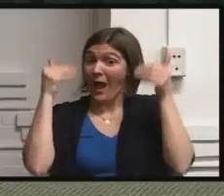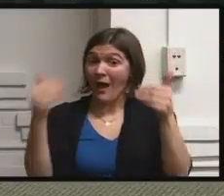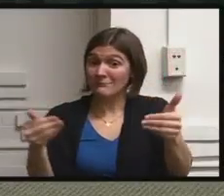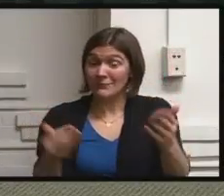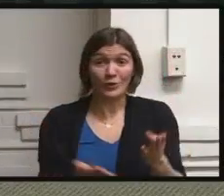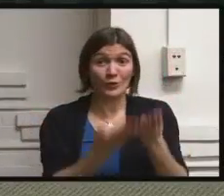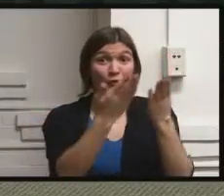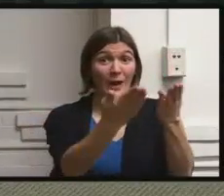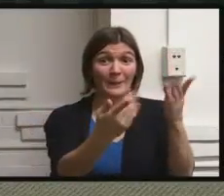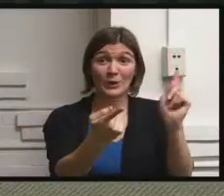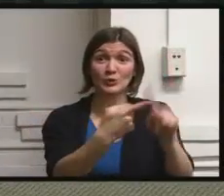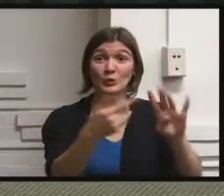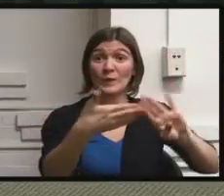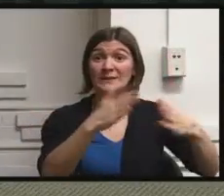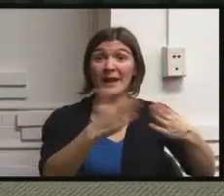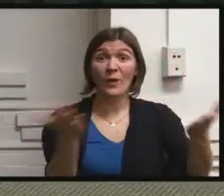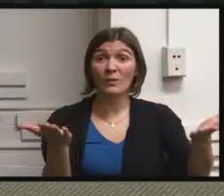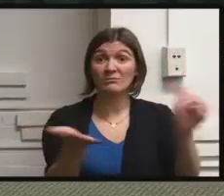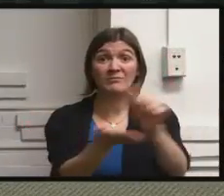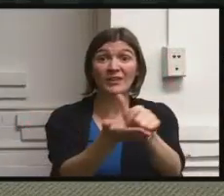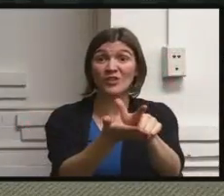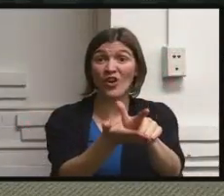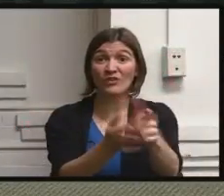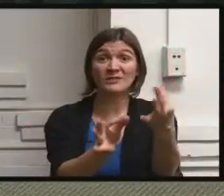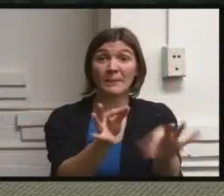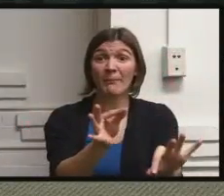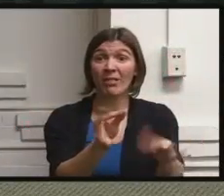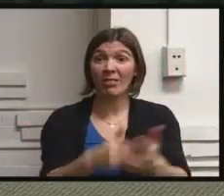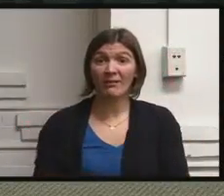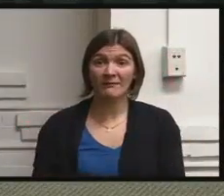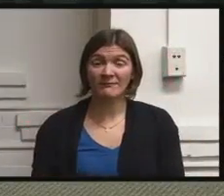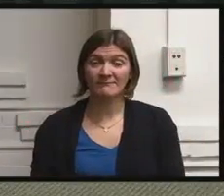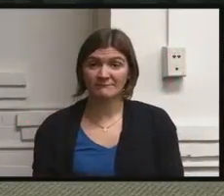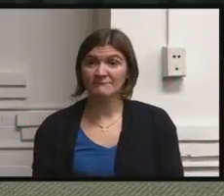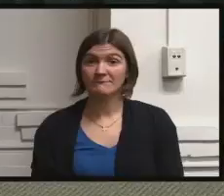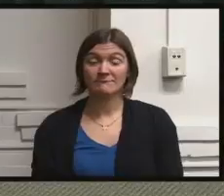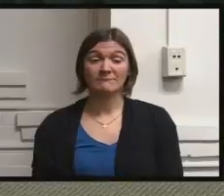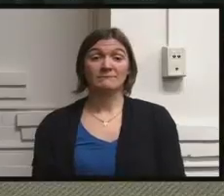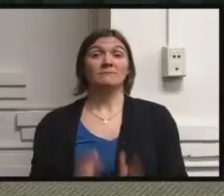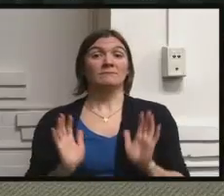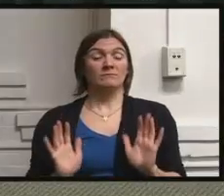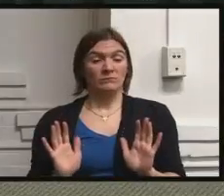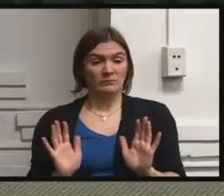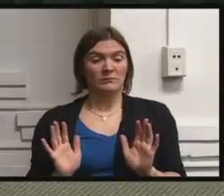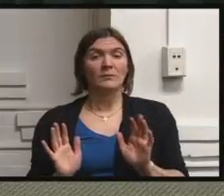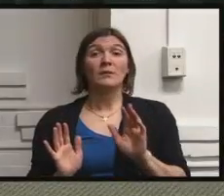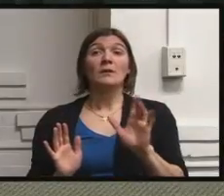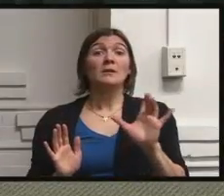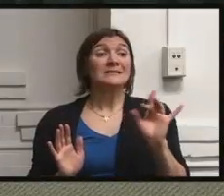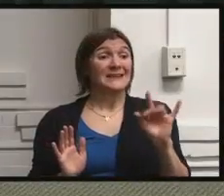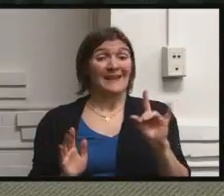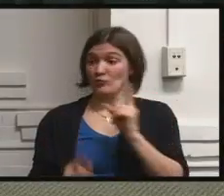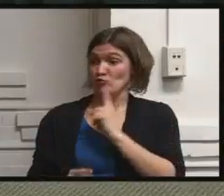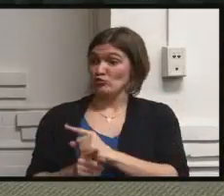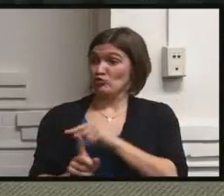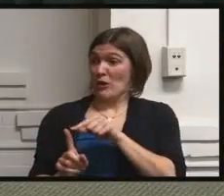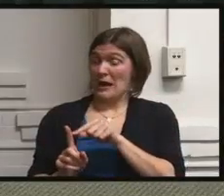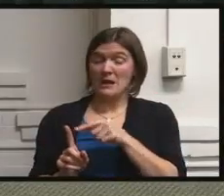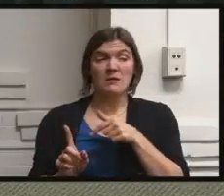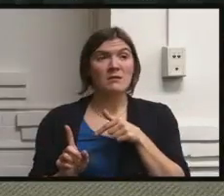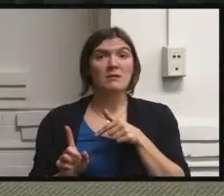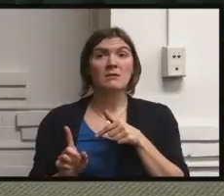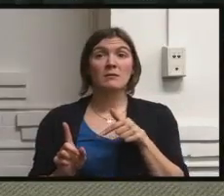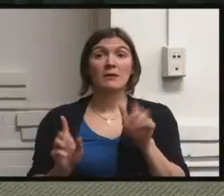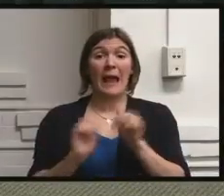is what the board recommends, and this is the direction we're going. And how we want... And I, David, you're right. How we want, you know,